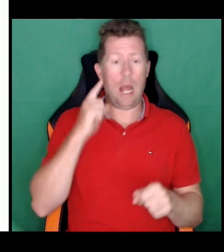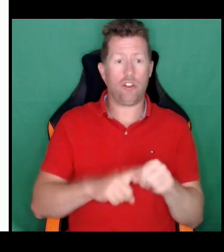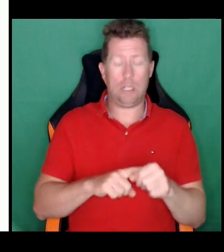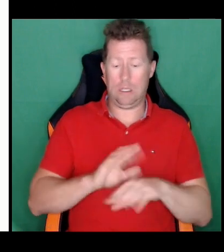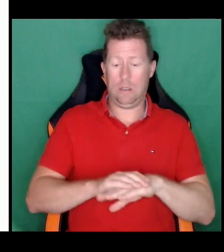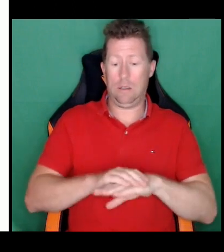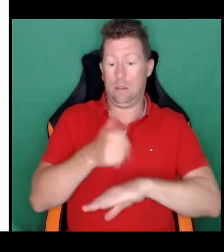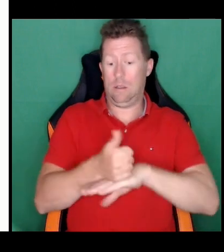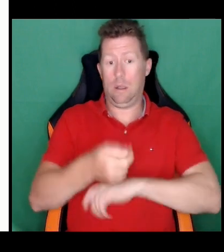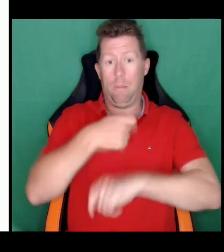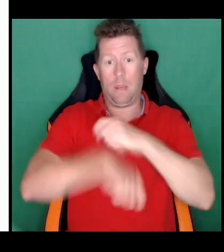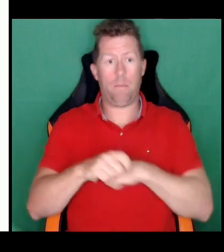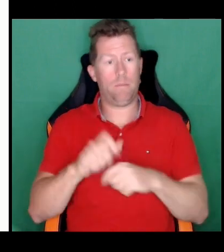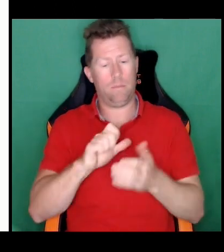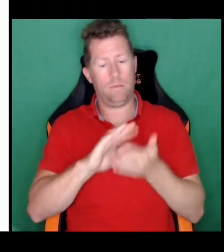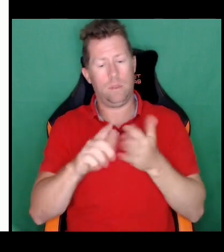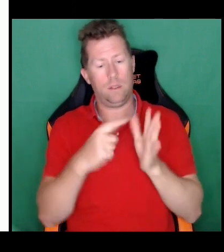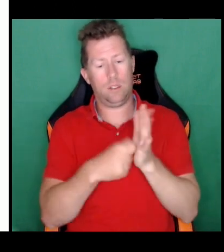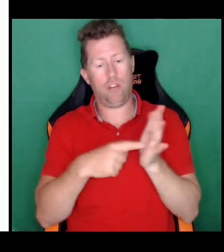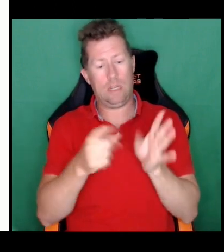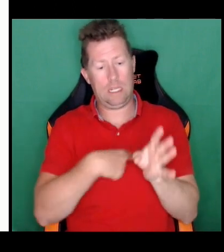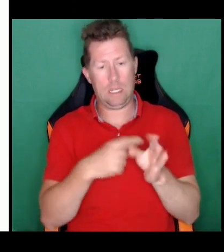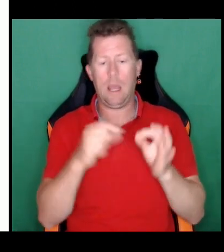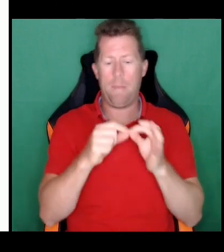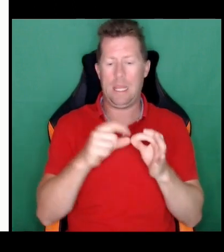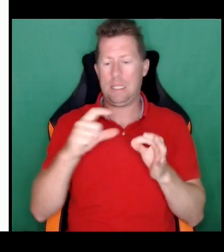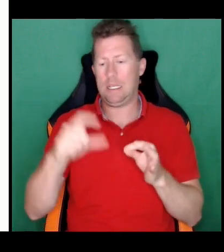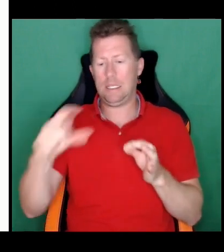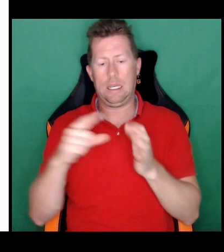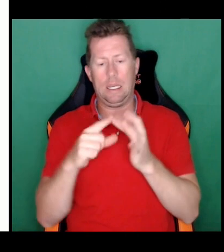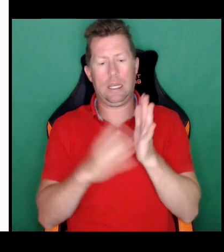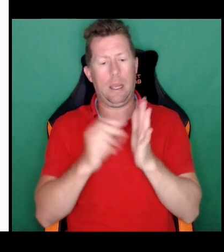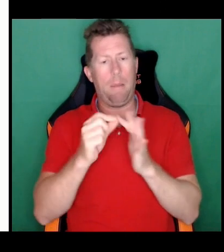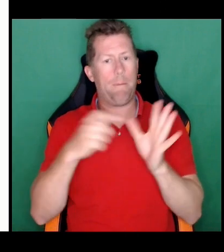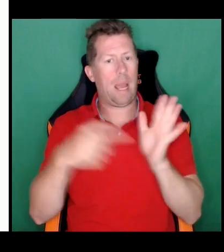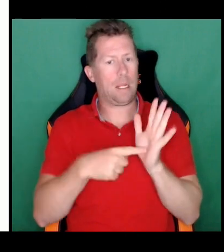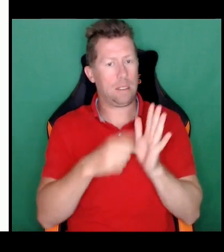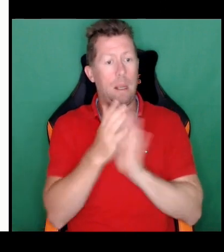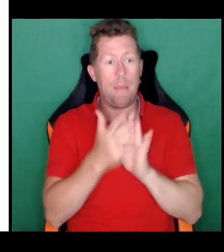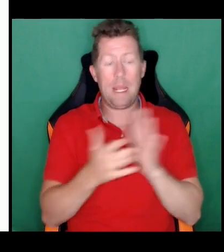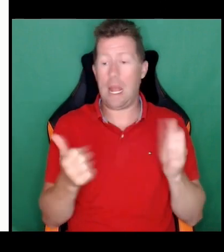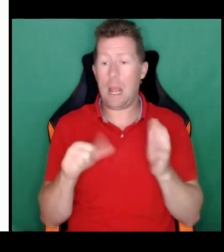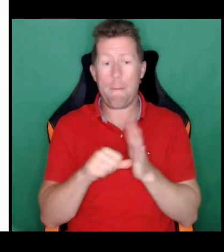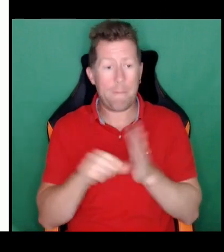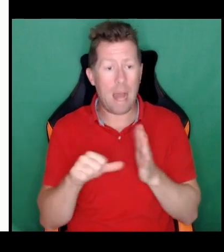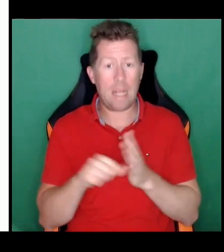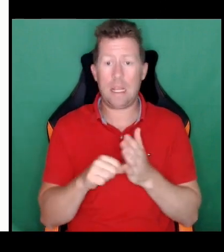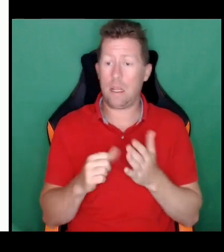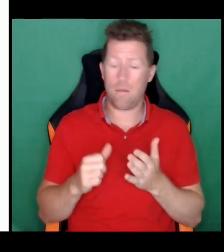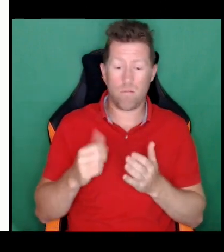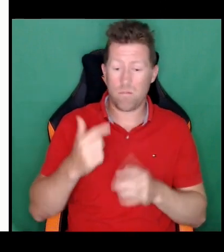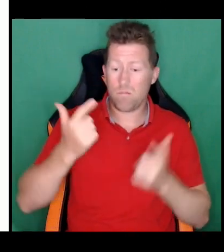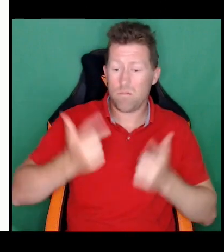established a charity called the BCC Impact. And so any monies that we do generate that aren't needed to pay the bills here